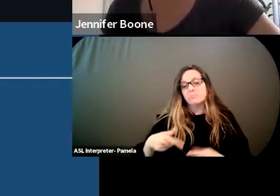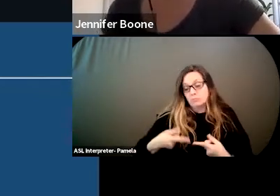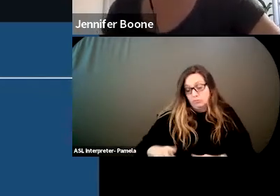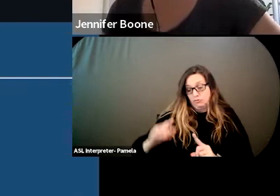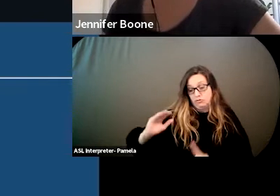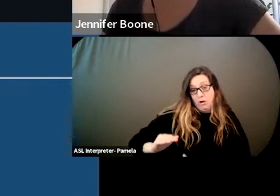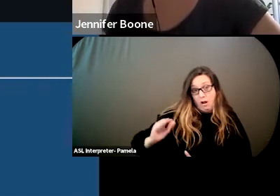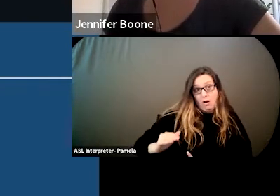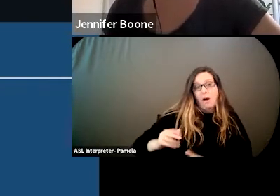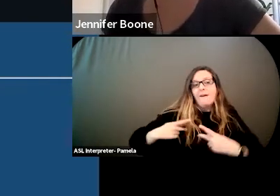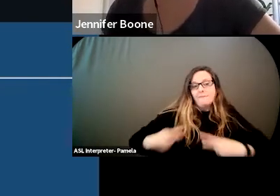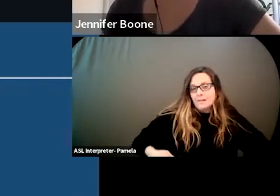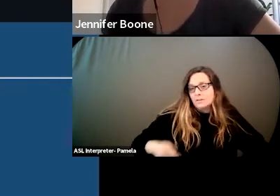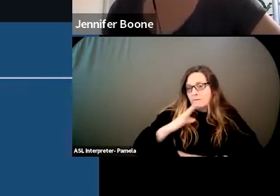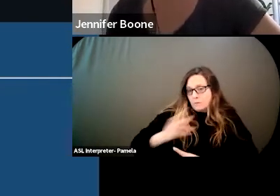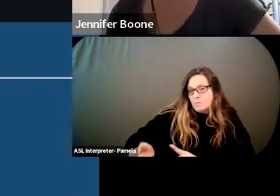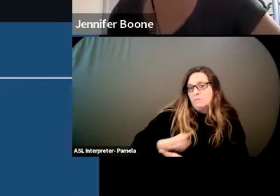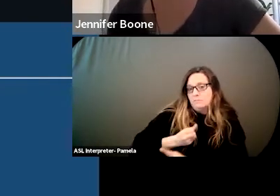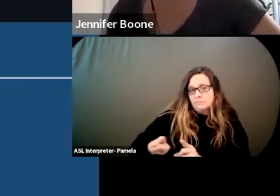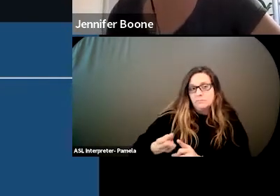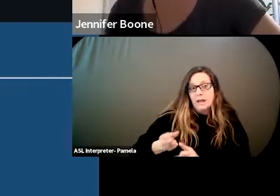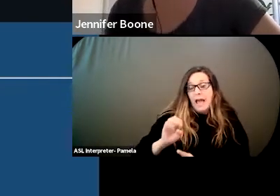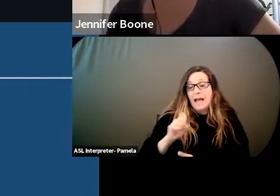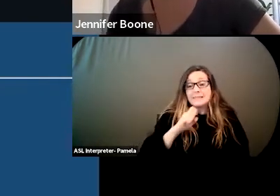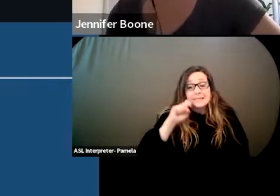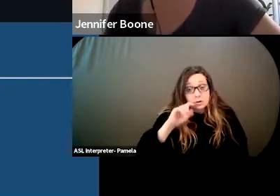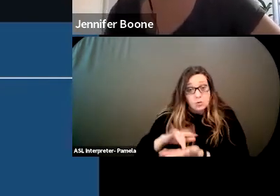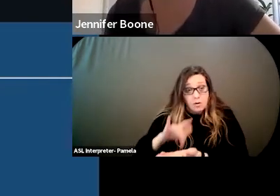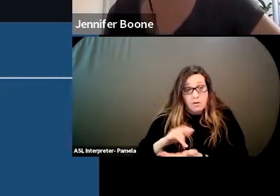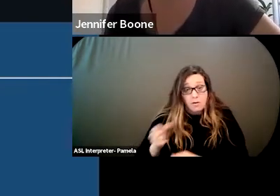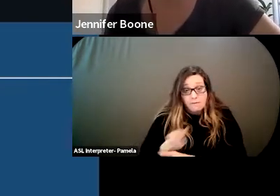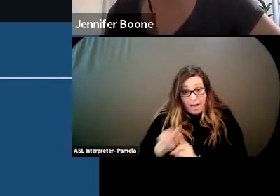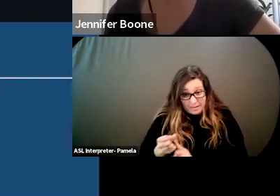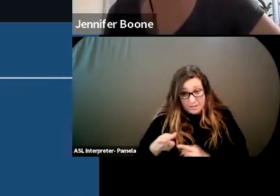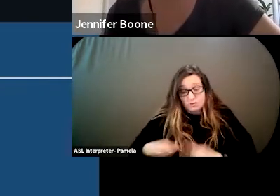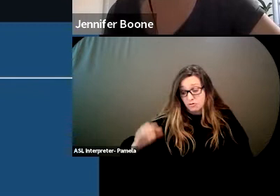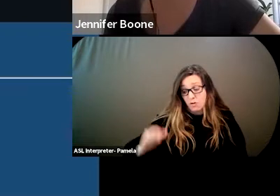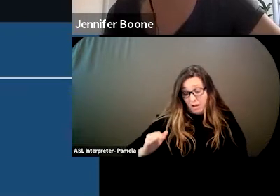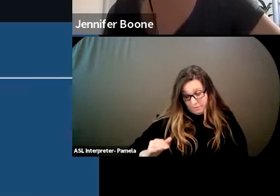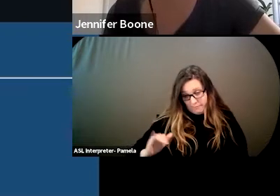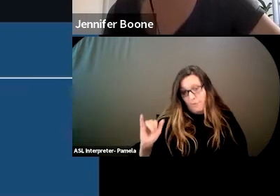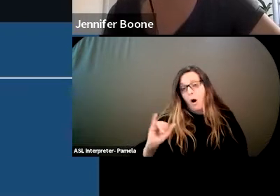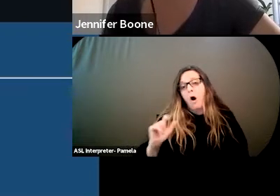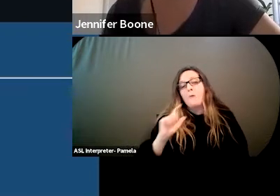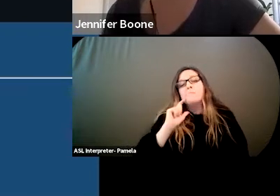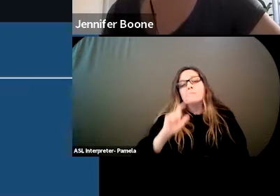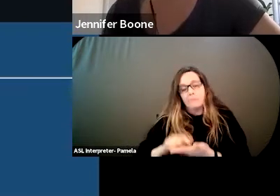IPV. Emotional, verbal, and sexual violence during childhood were also significantly associated with